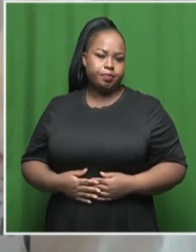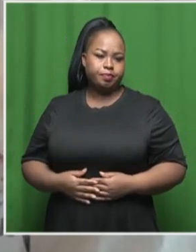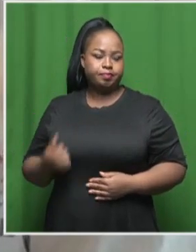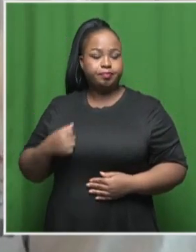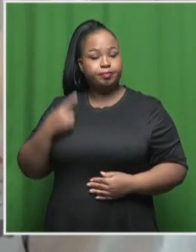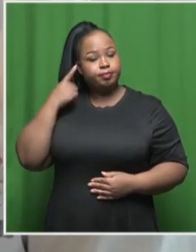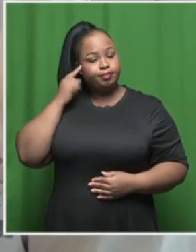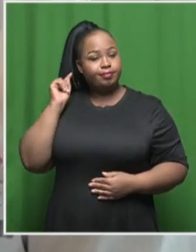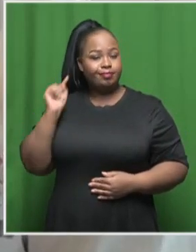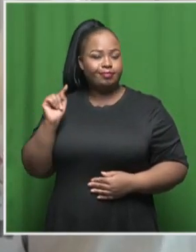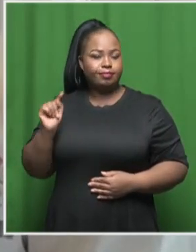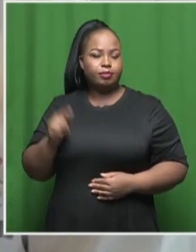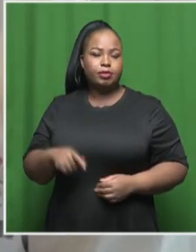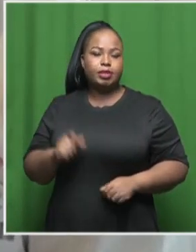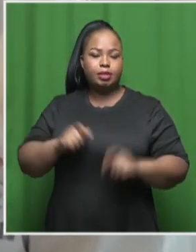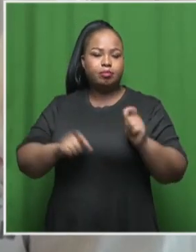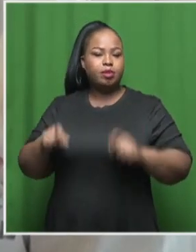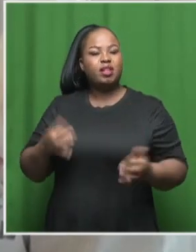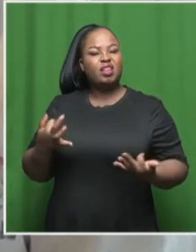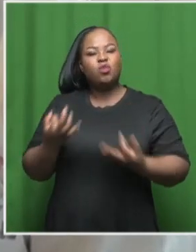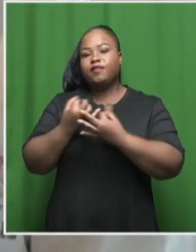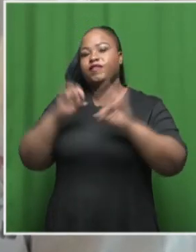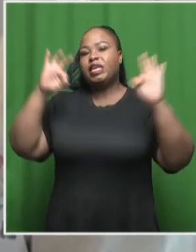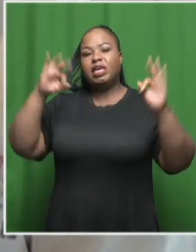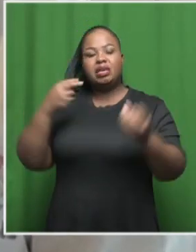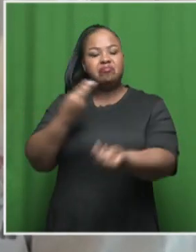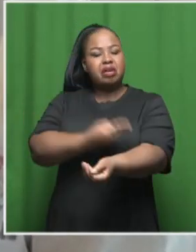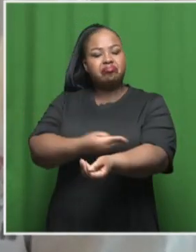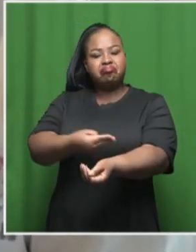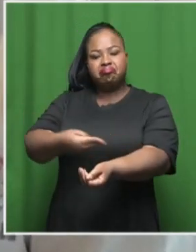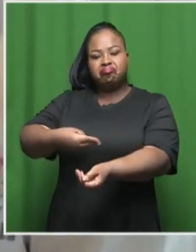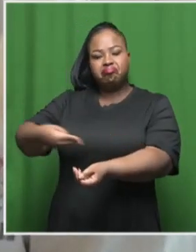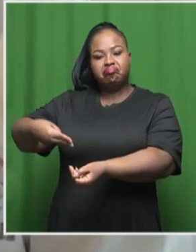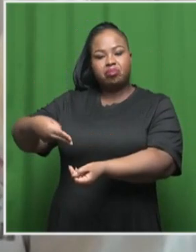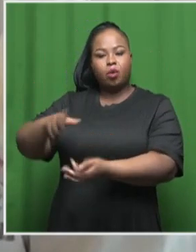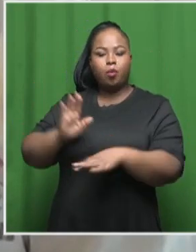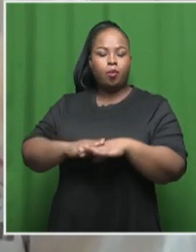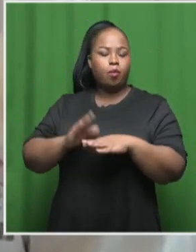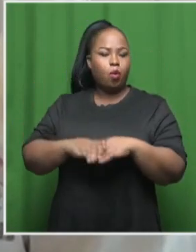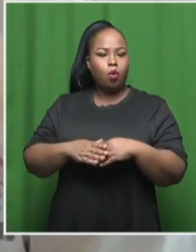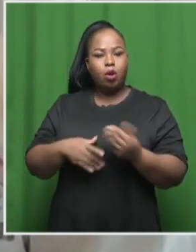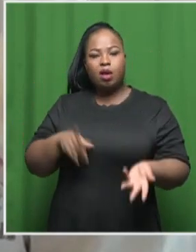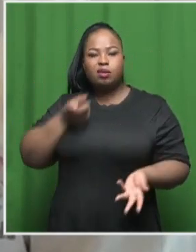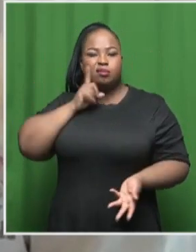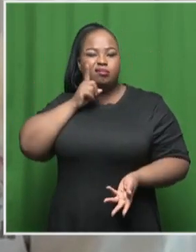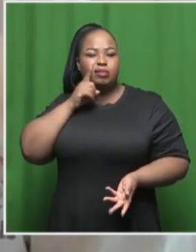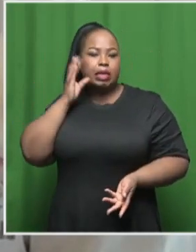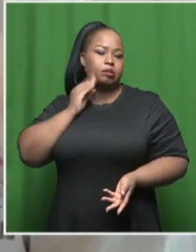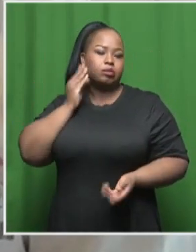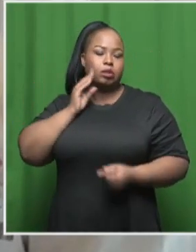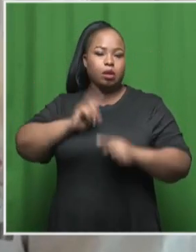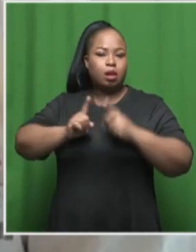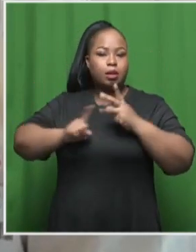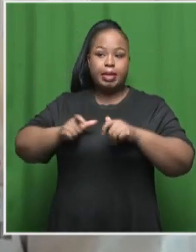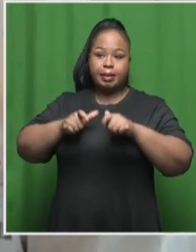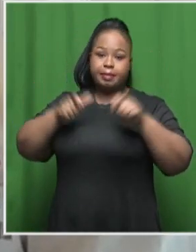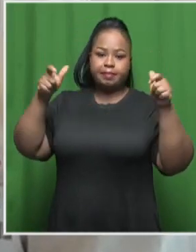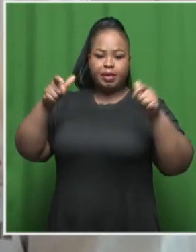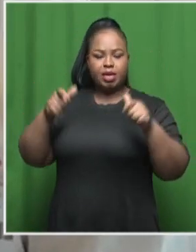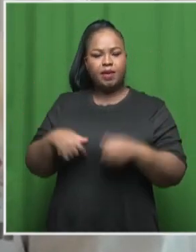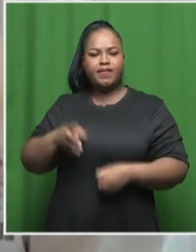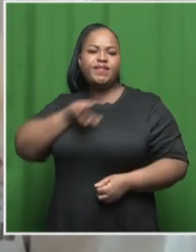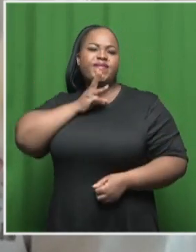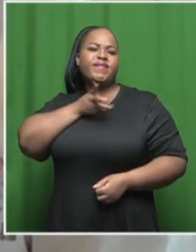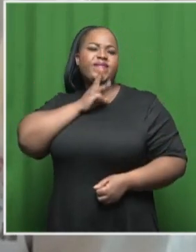think that's definitely given people the freedom to get tattooed and to be more explore more bigger tattoos or more